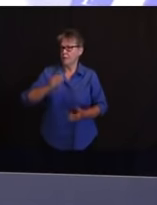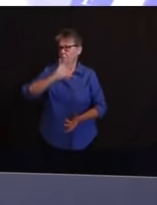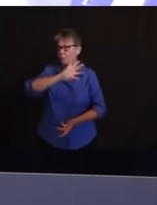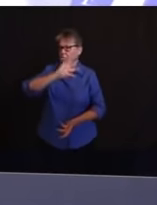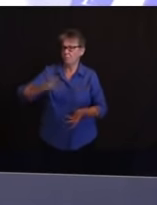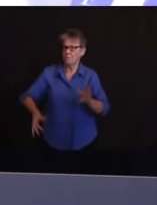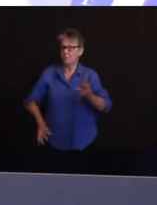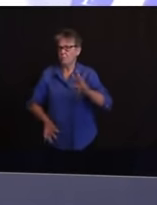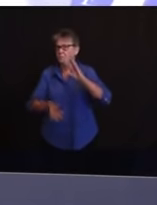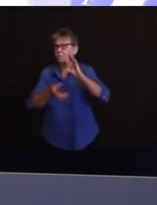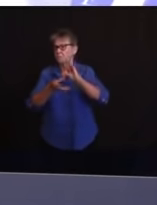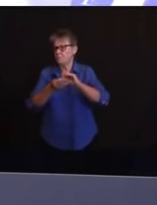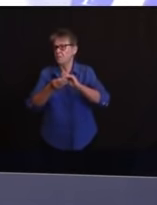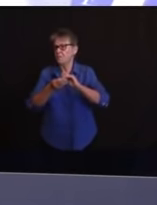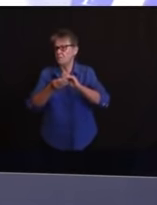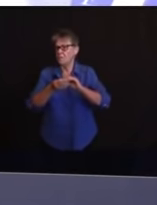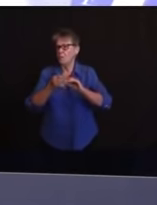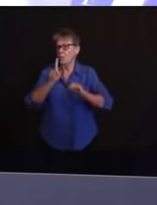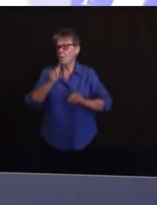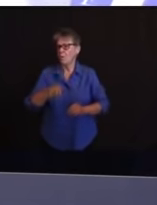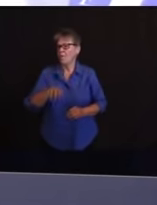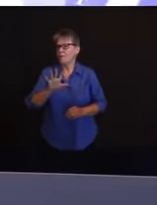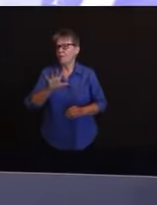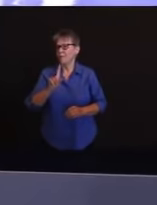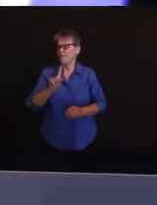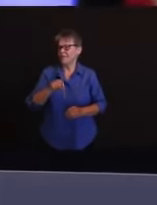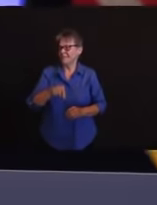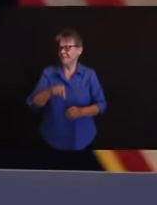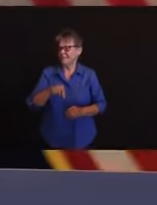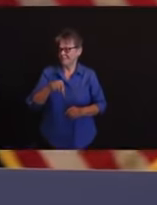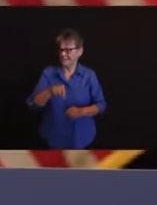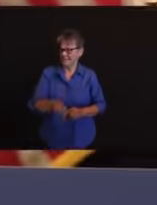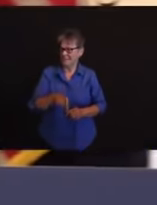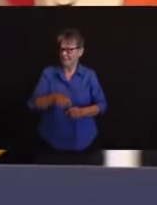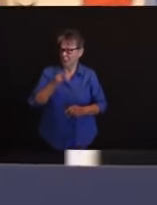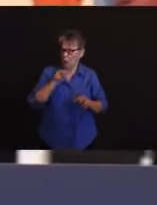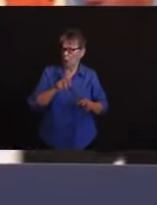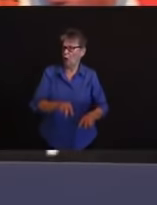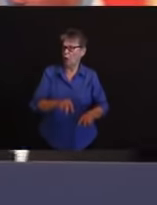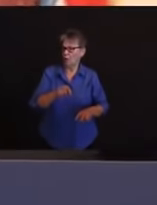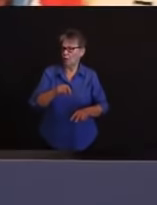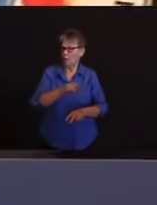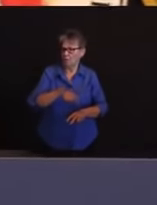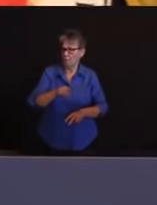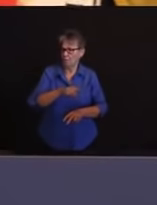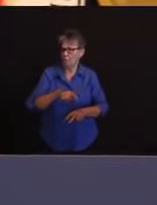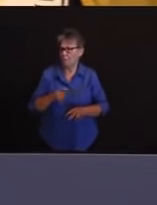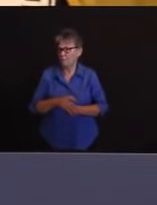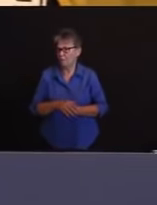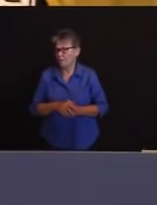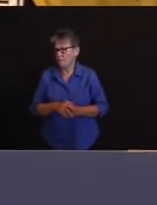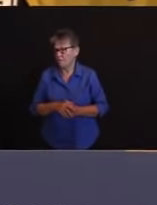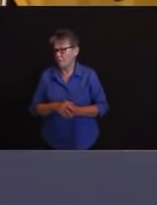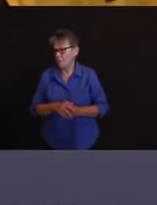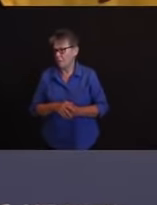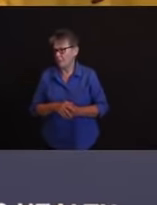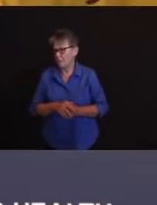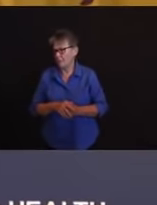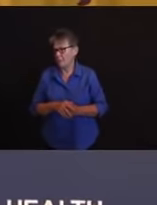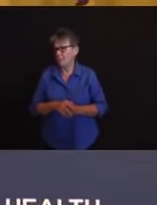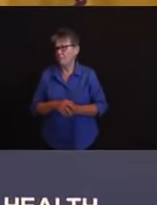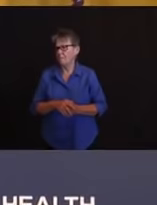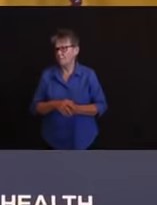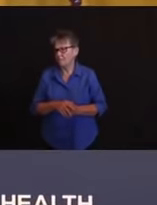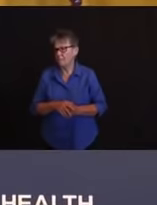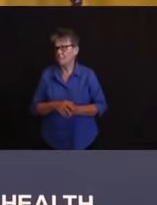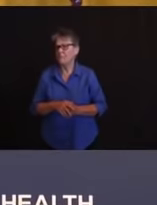get tested, and wear a mask. Thank you. Judy, well said. So a couple of things can we hit, if